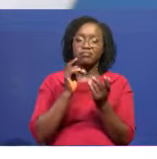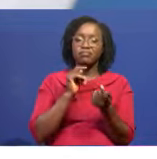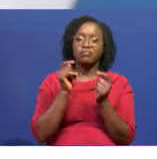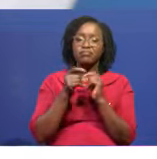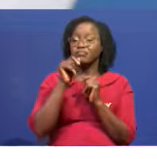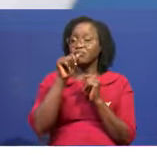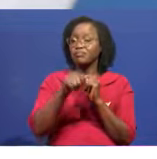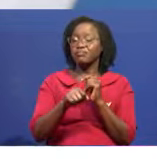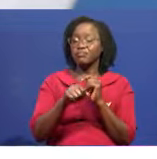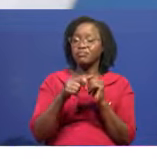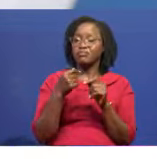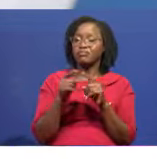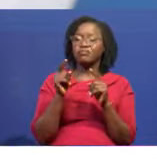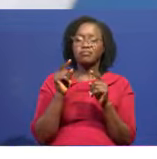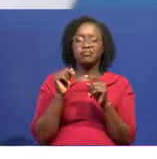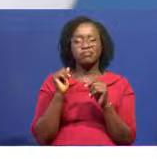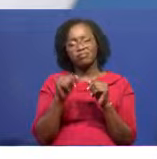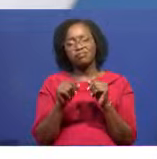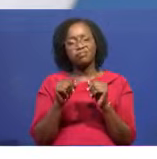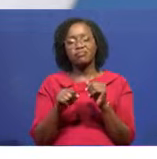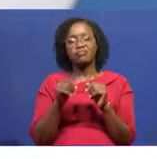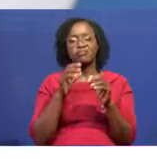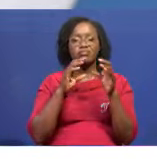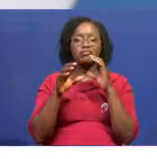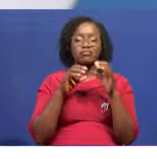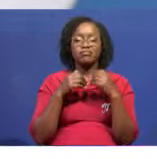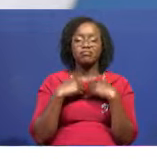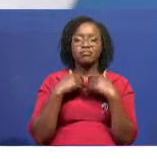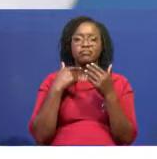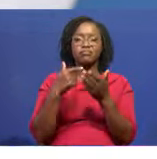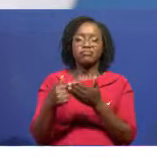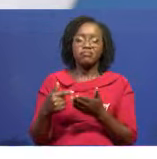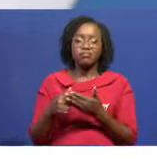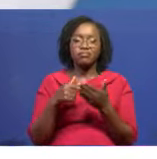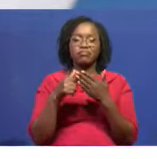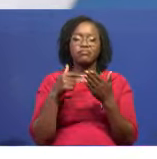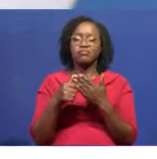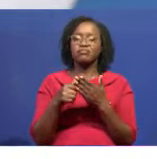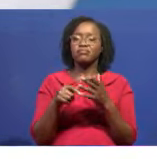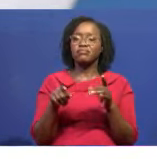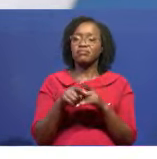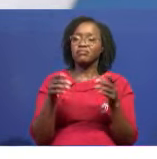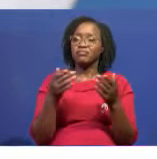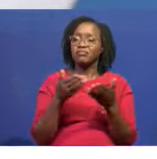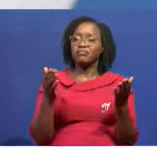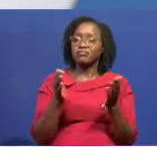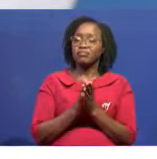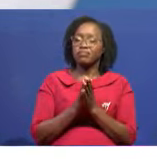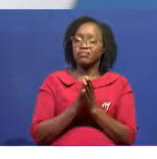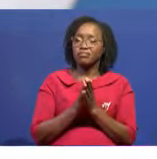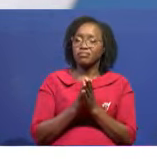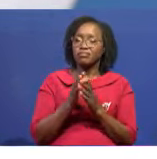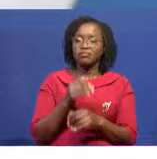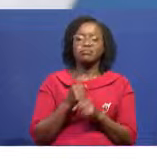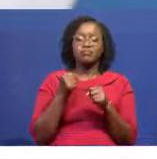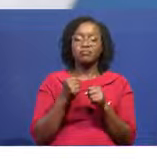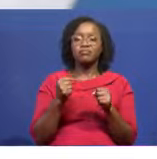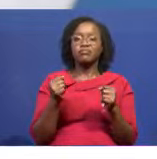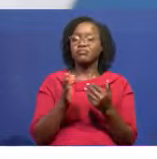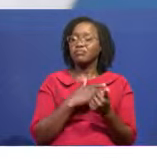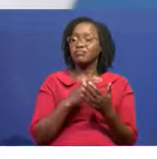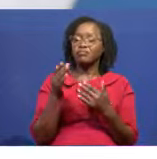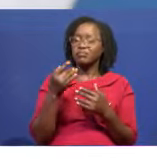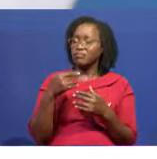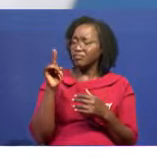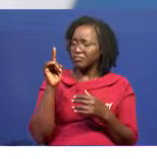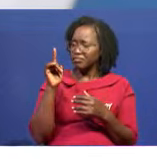change. But obviously, yes, those are conversations and discussions that are still out there. The magnitude of trust, whether these institutions are doing the right